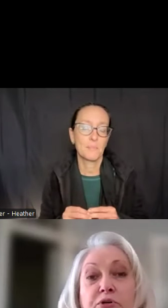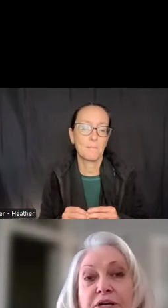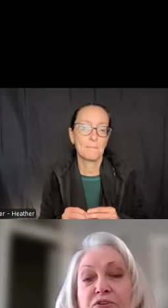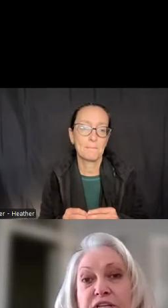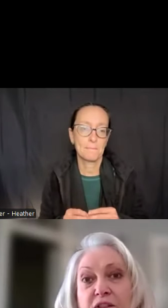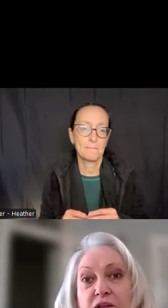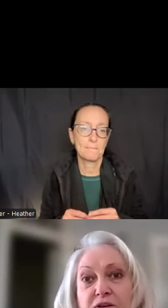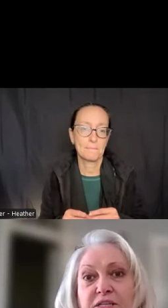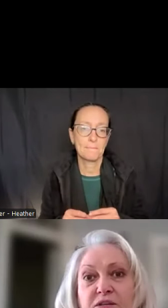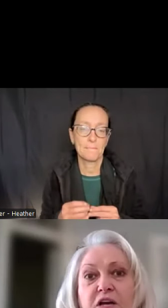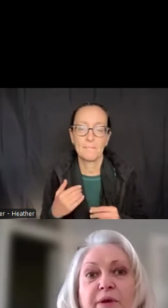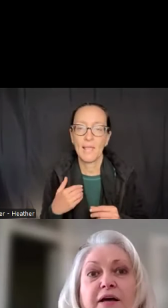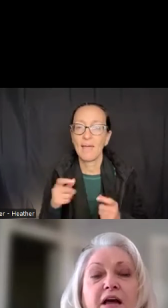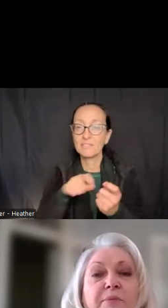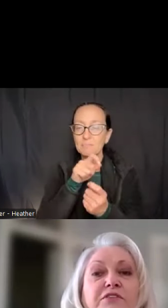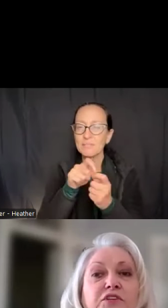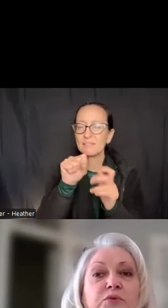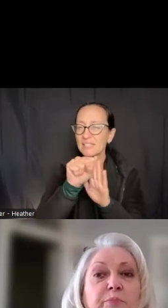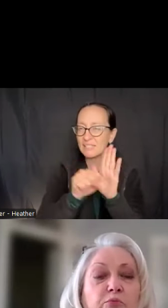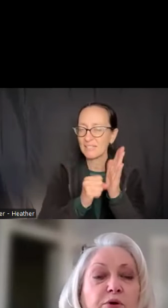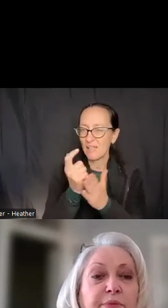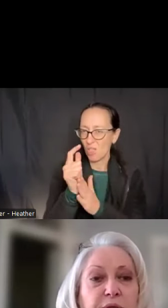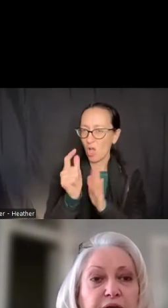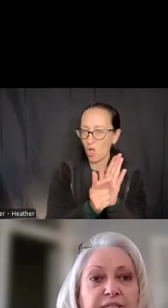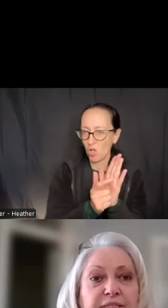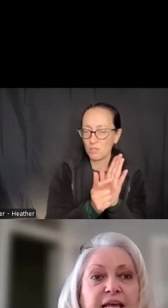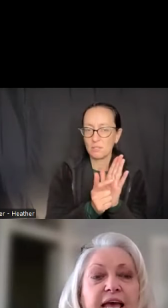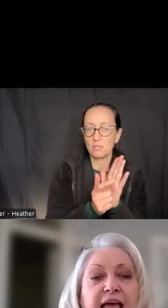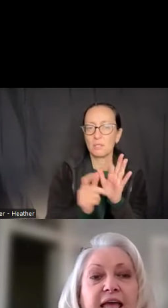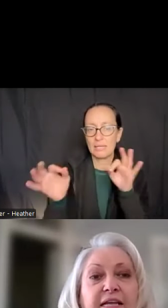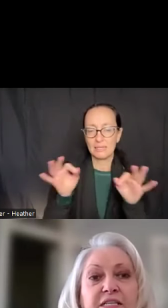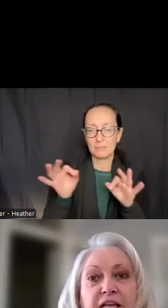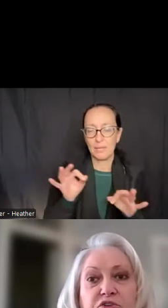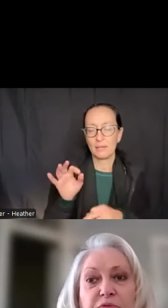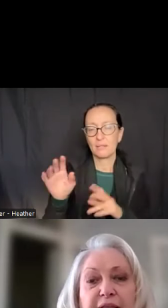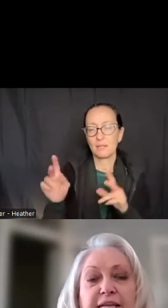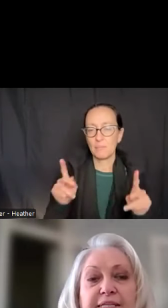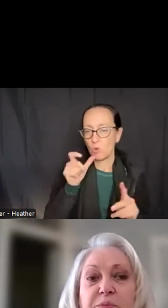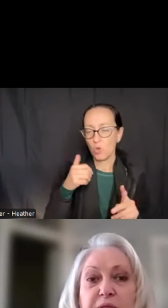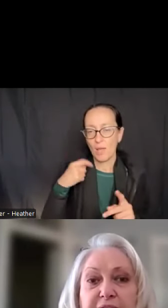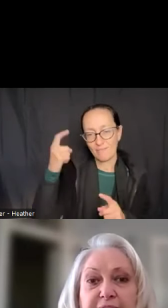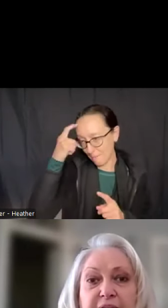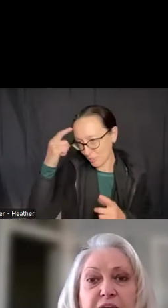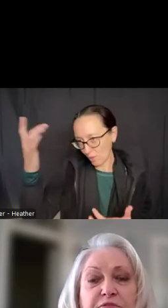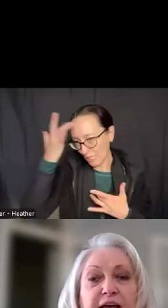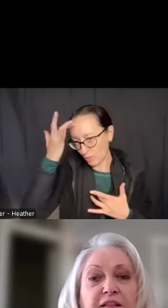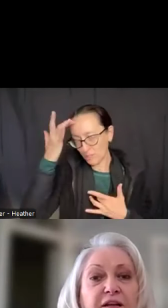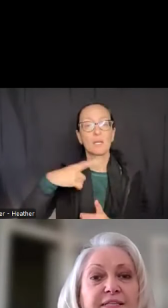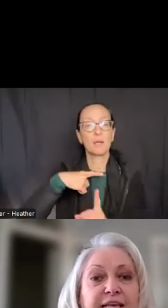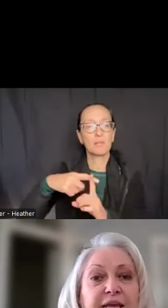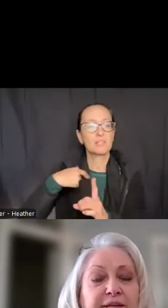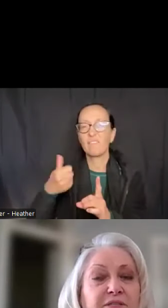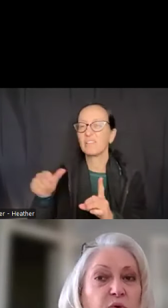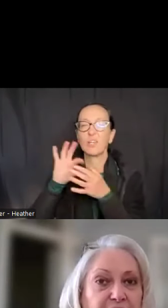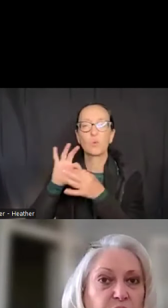There are particular state laws that talk about individuals with mental illness and intellectual and related disabilities, and they provide a